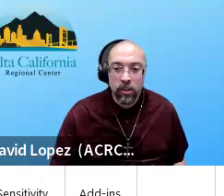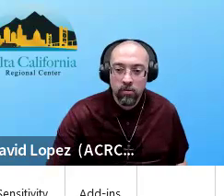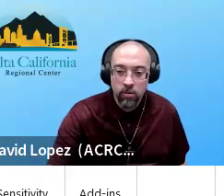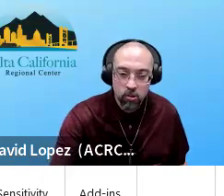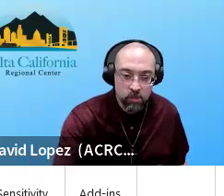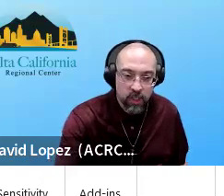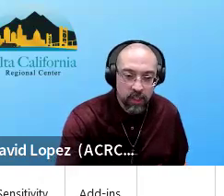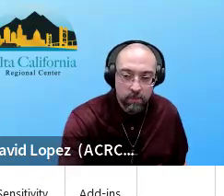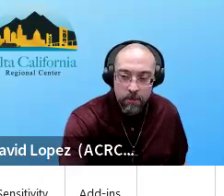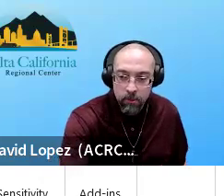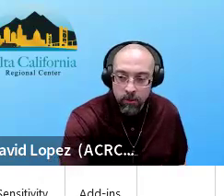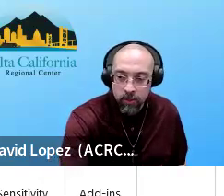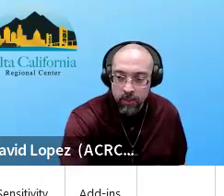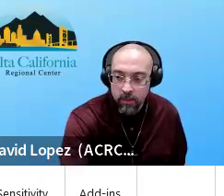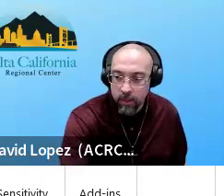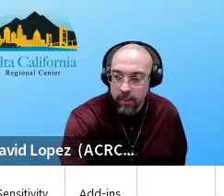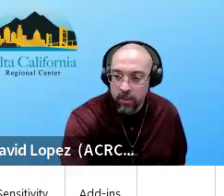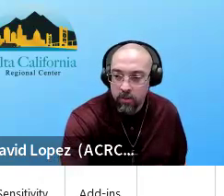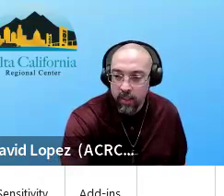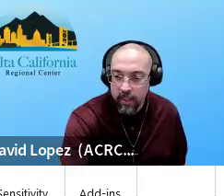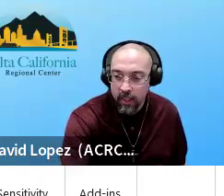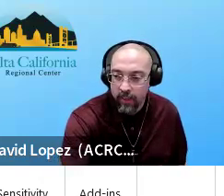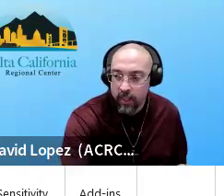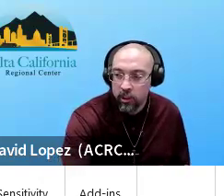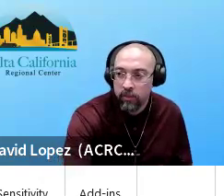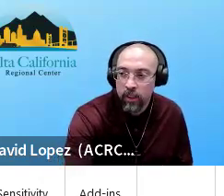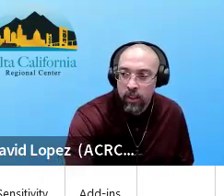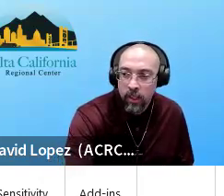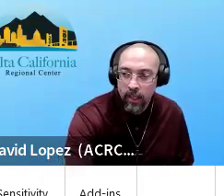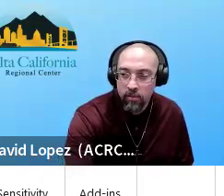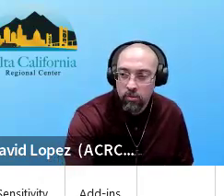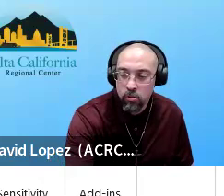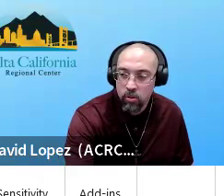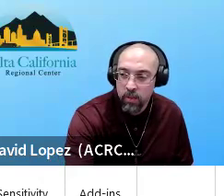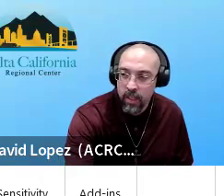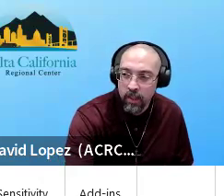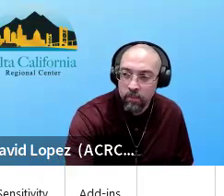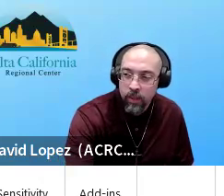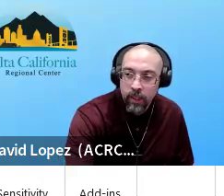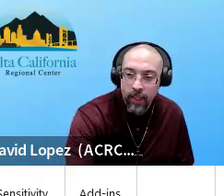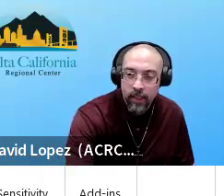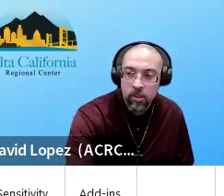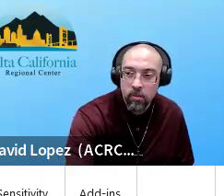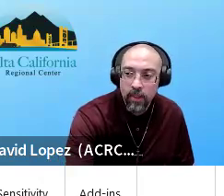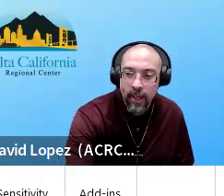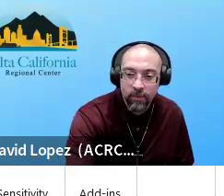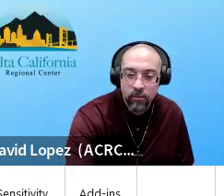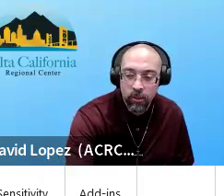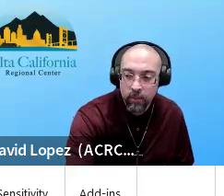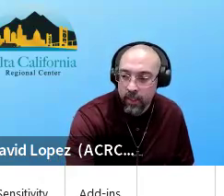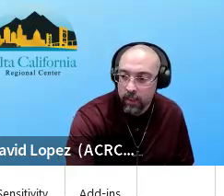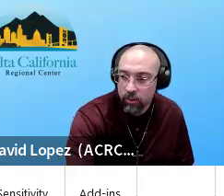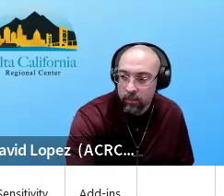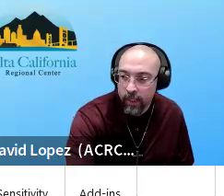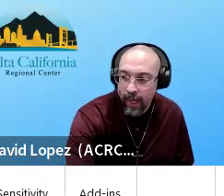And we do know through social media that people with disabilities do get taken advantage of through social media. So we have